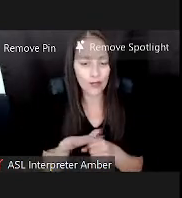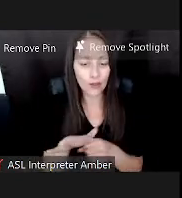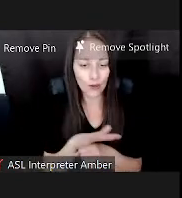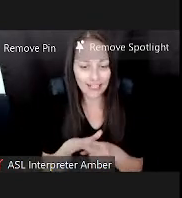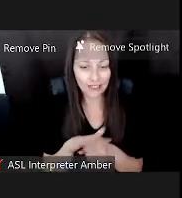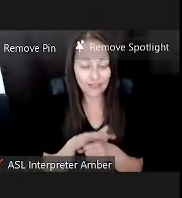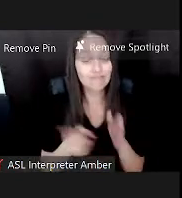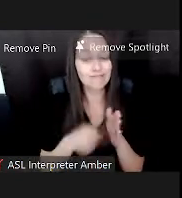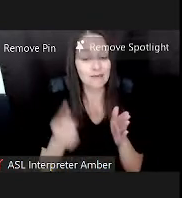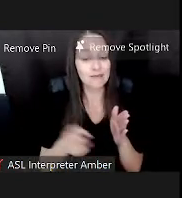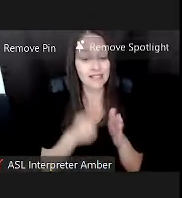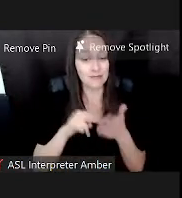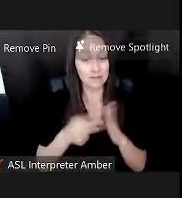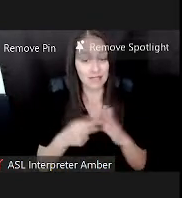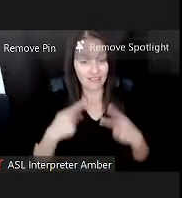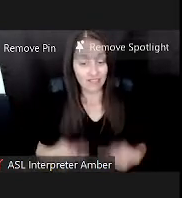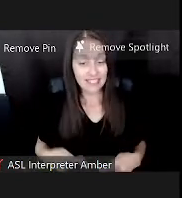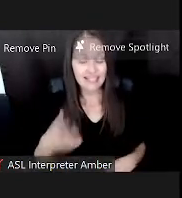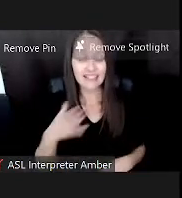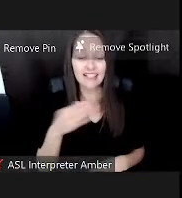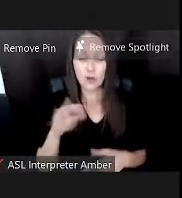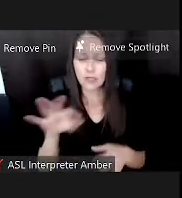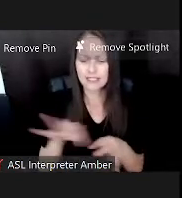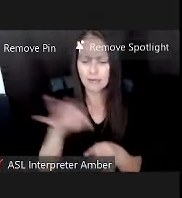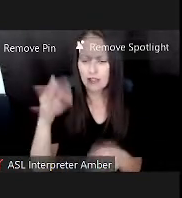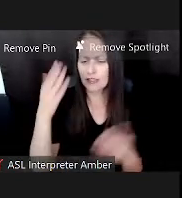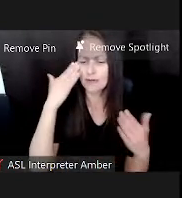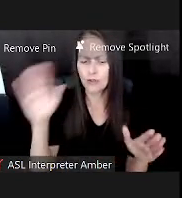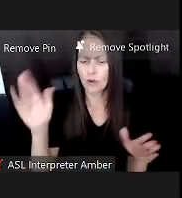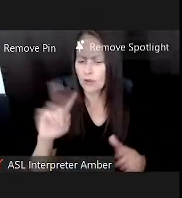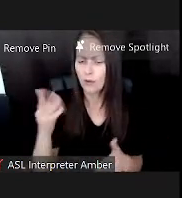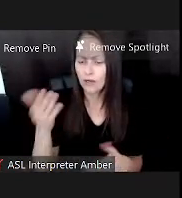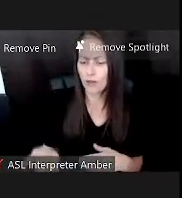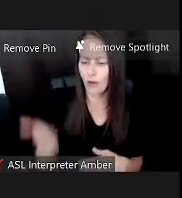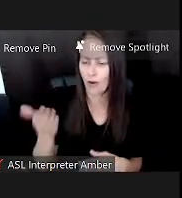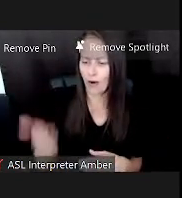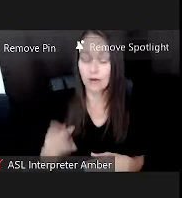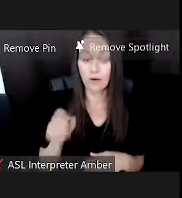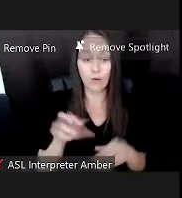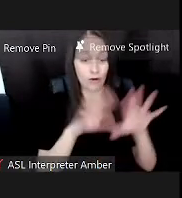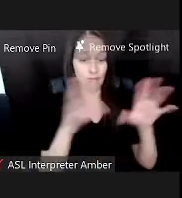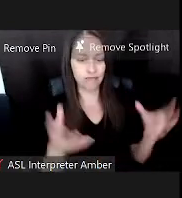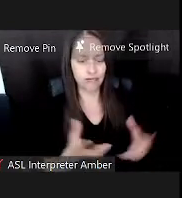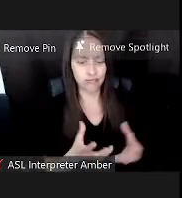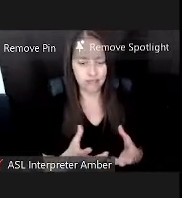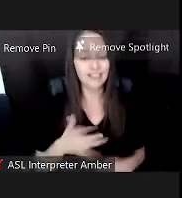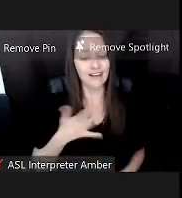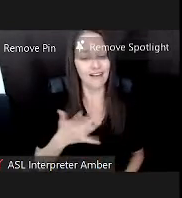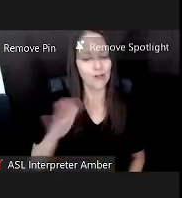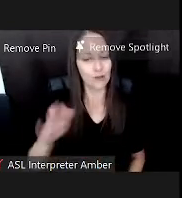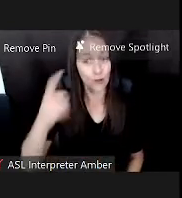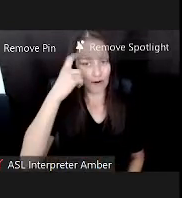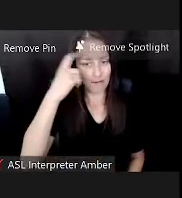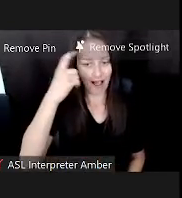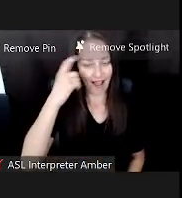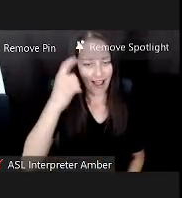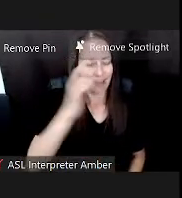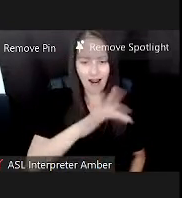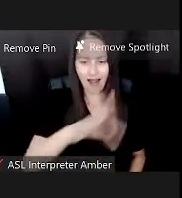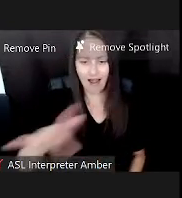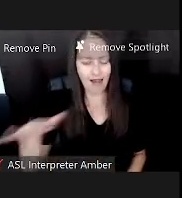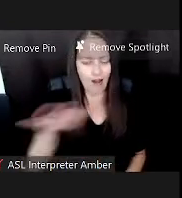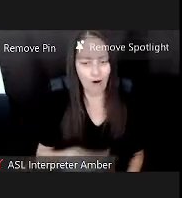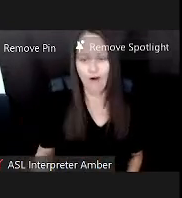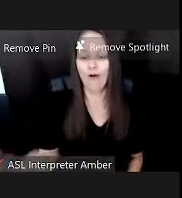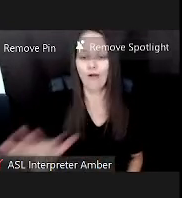other times that means spiritually or globally, because I feel like your mind is everywhere at once. And I think before we kick